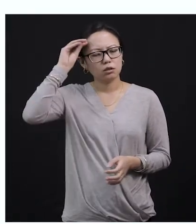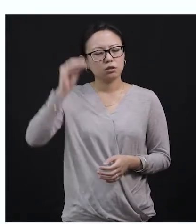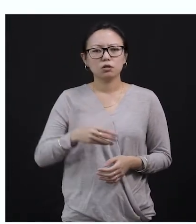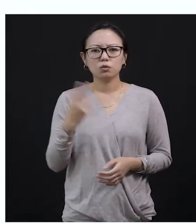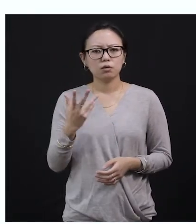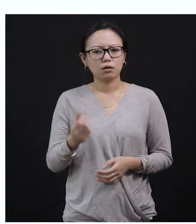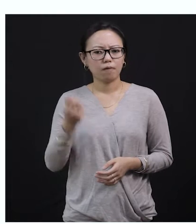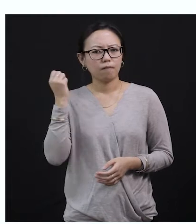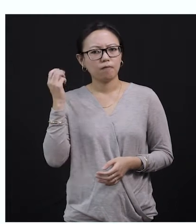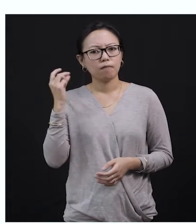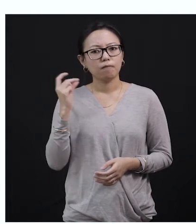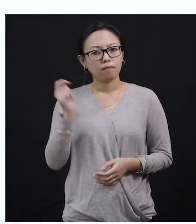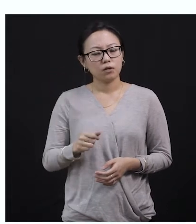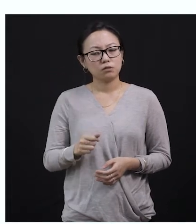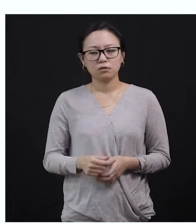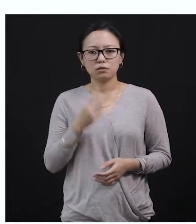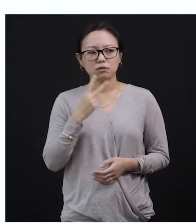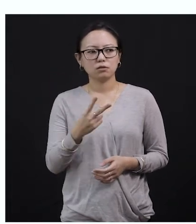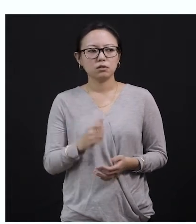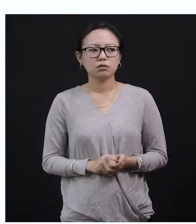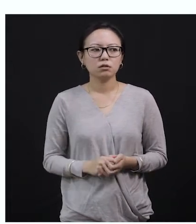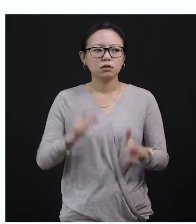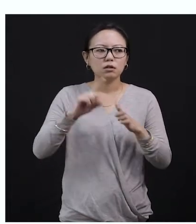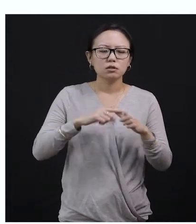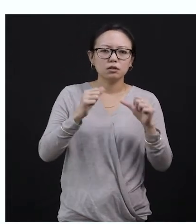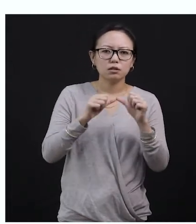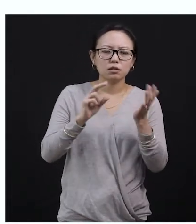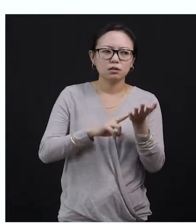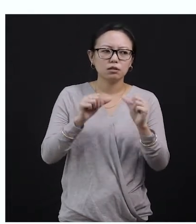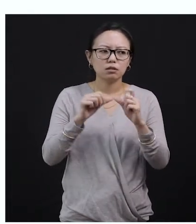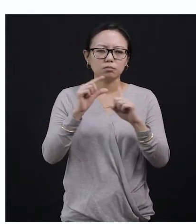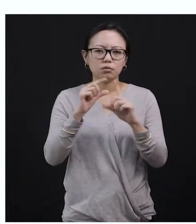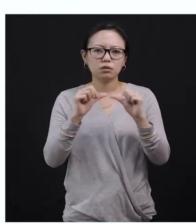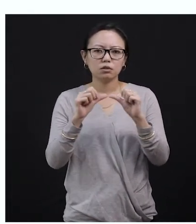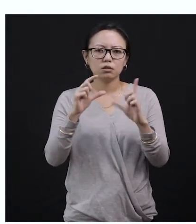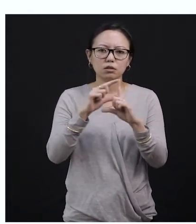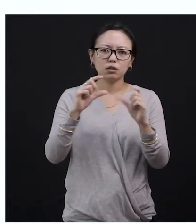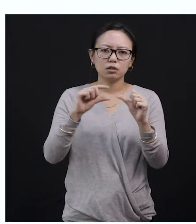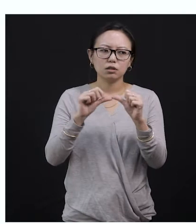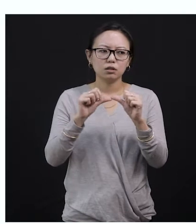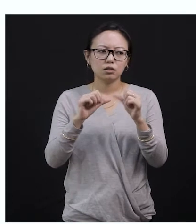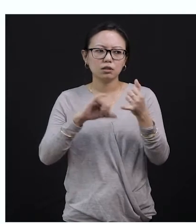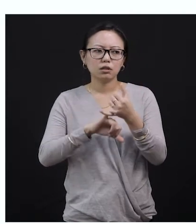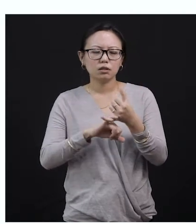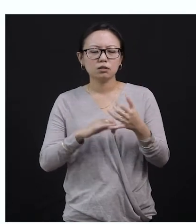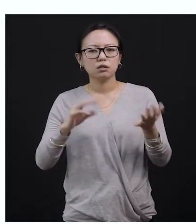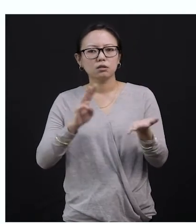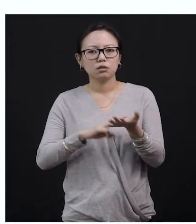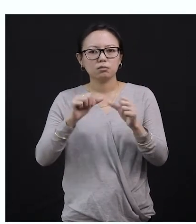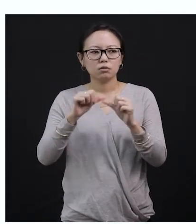I told you about Janapadas and Mahajanapadas, about the structure of the government in